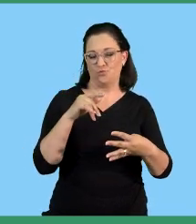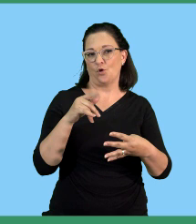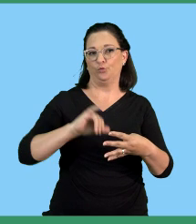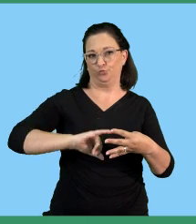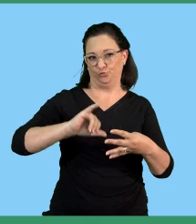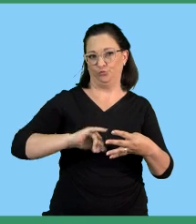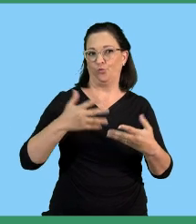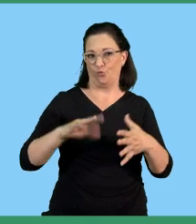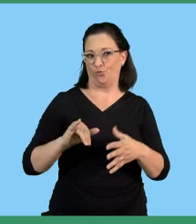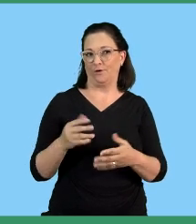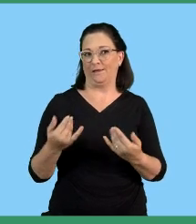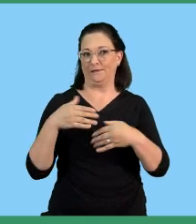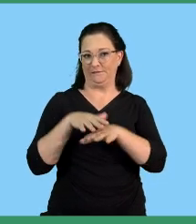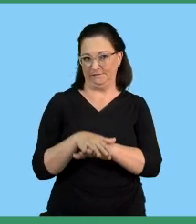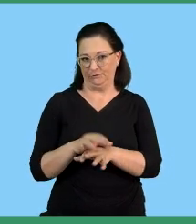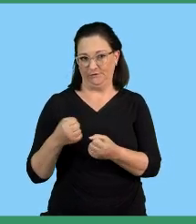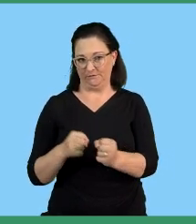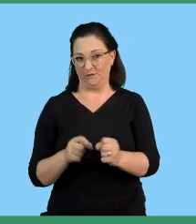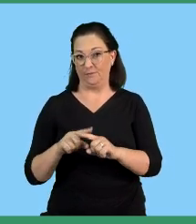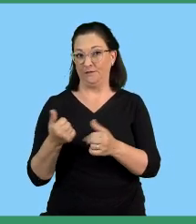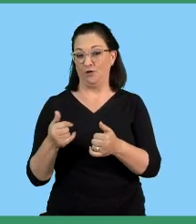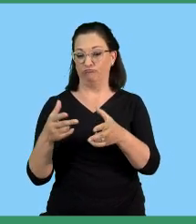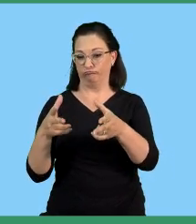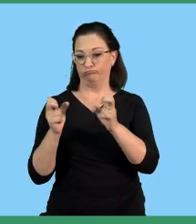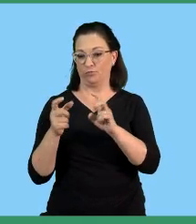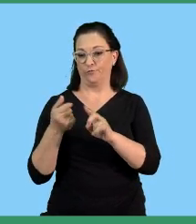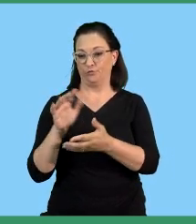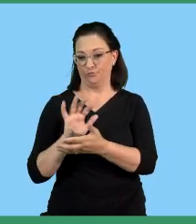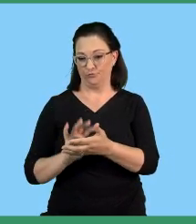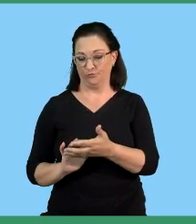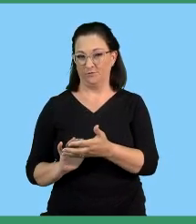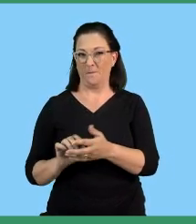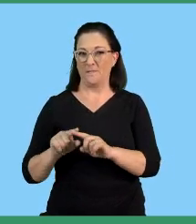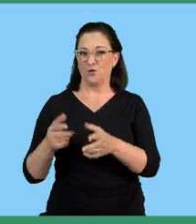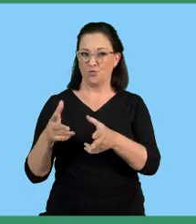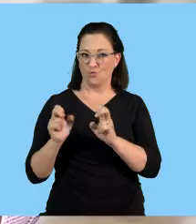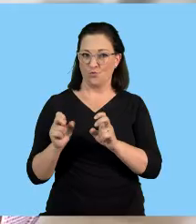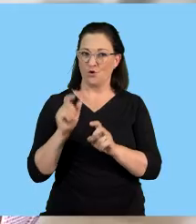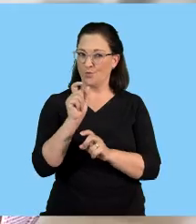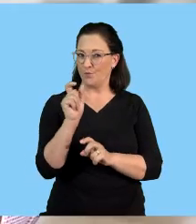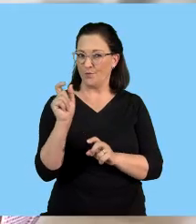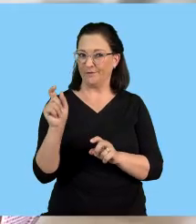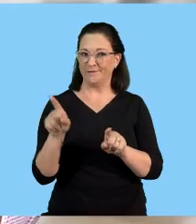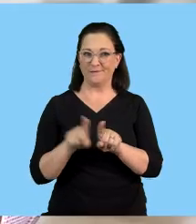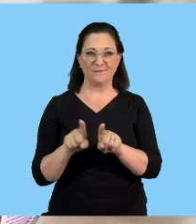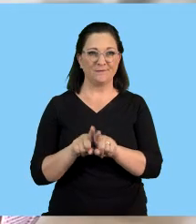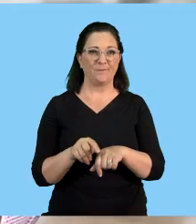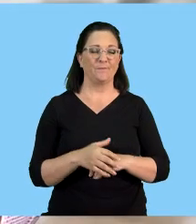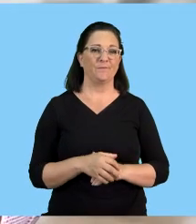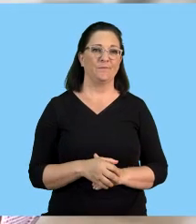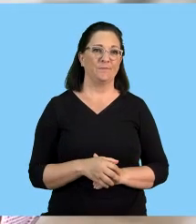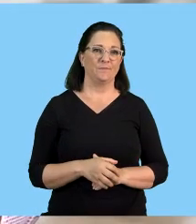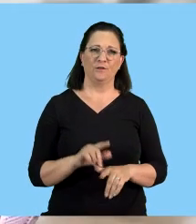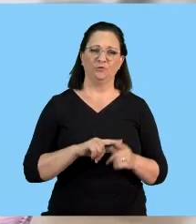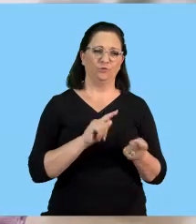strategies. Motivate your answer by quoting from the scenario. Now, when you quote, you're taking it word for